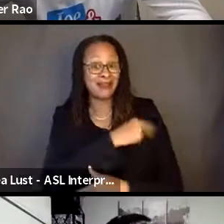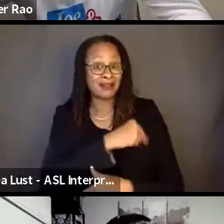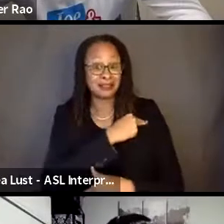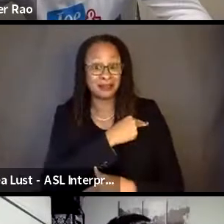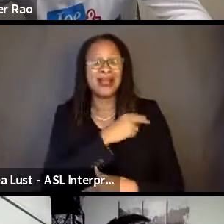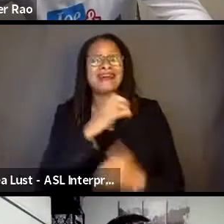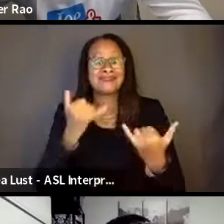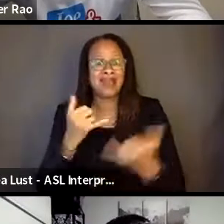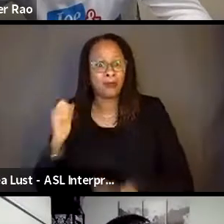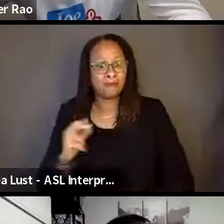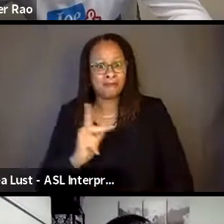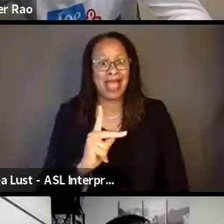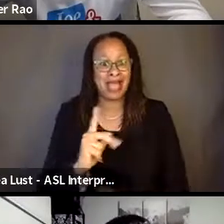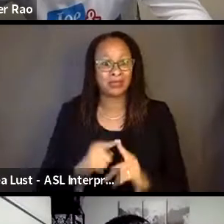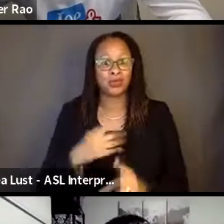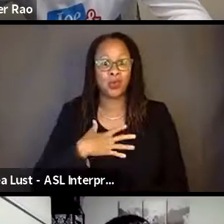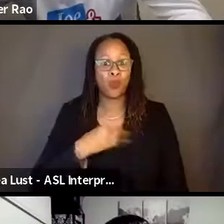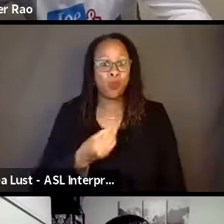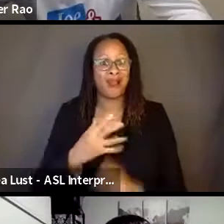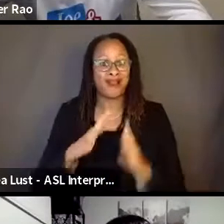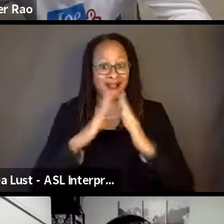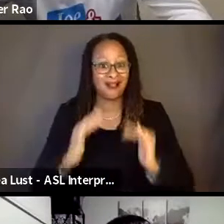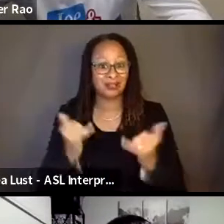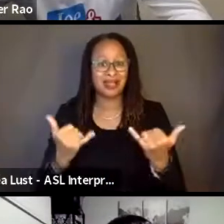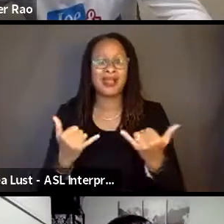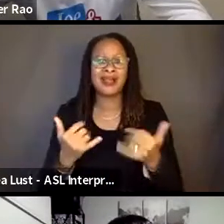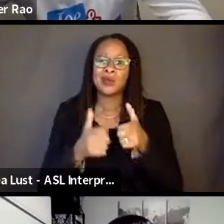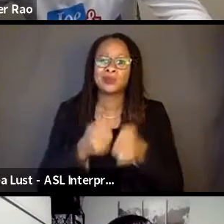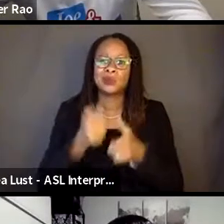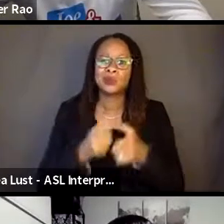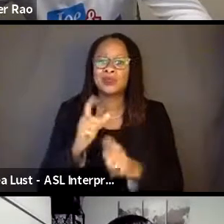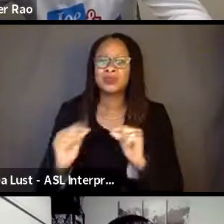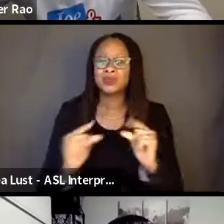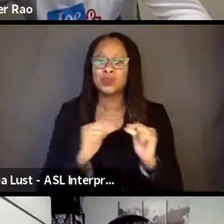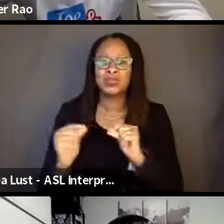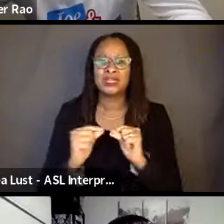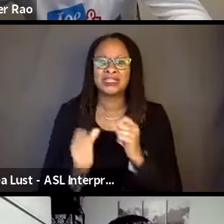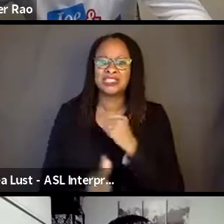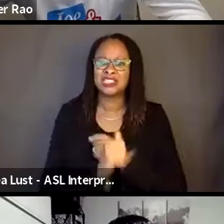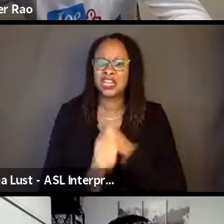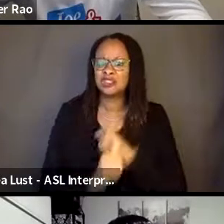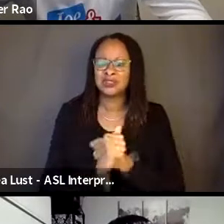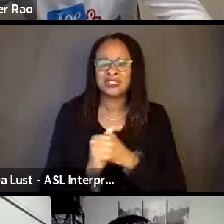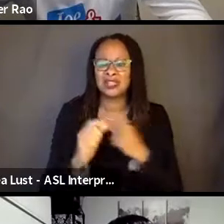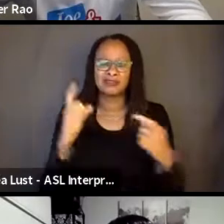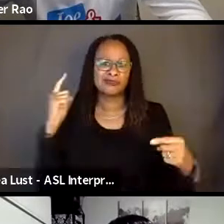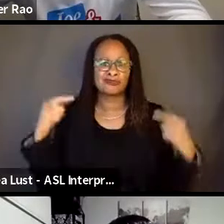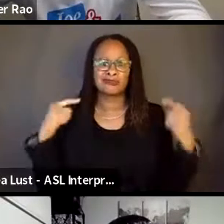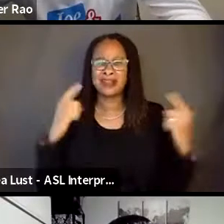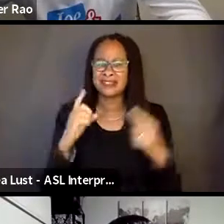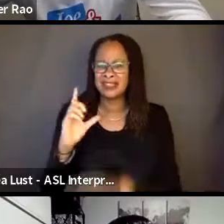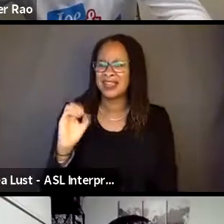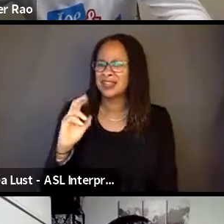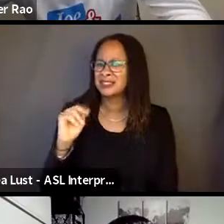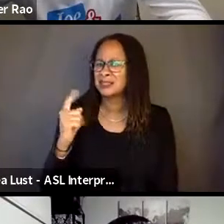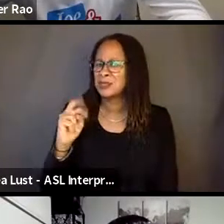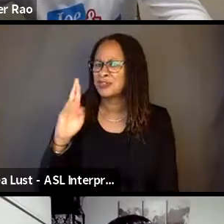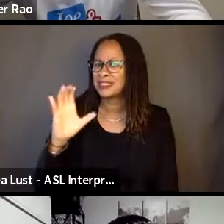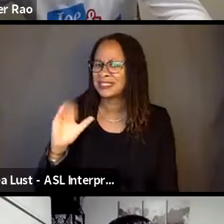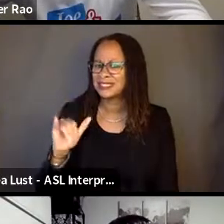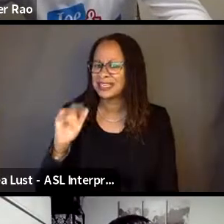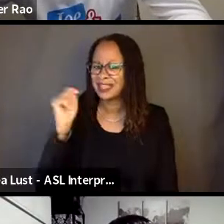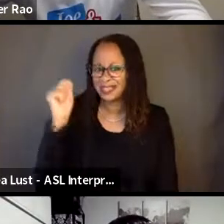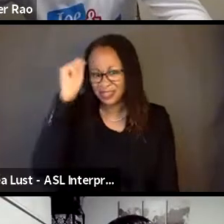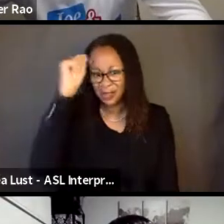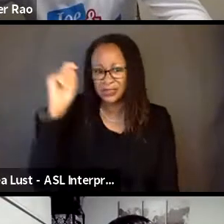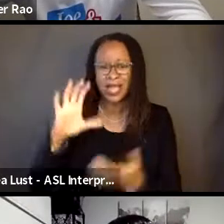back to tweeting dangerous and outrageous conspiracy theories. How can we expect him to